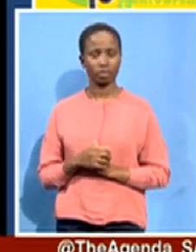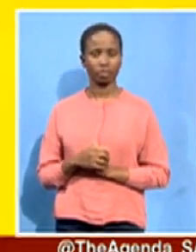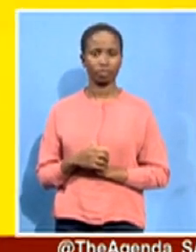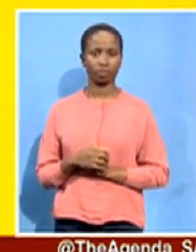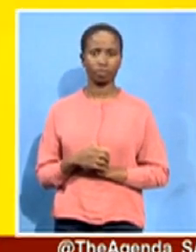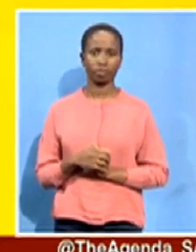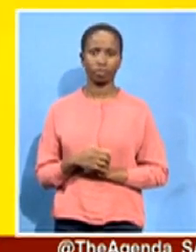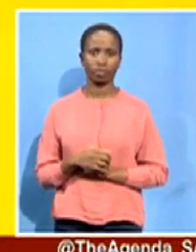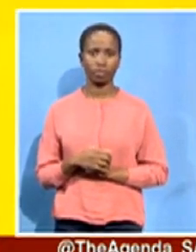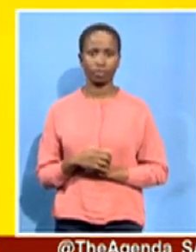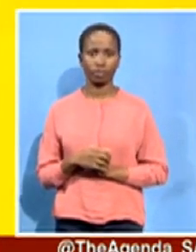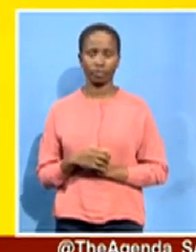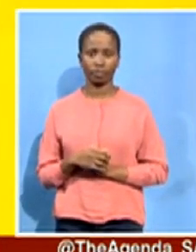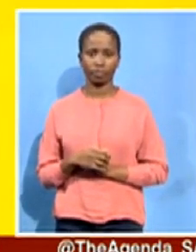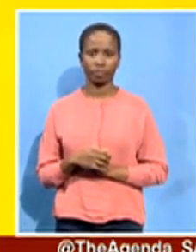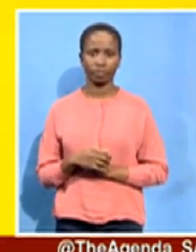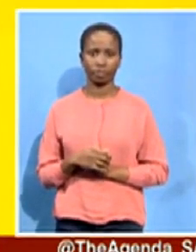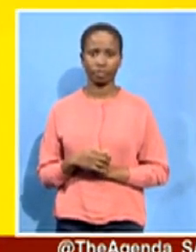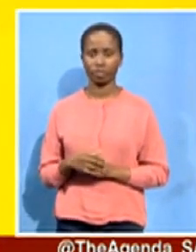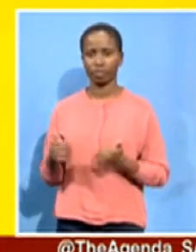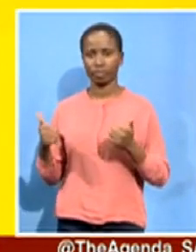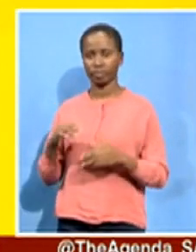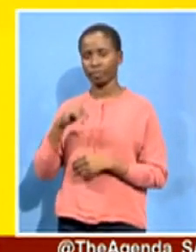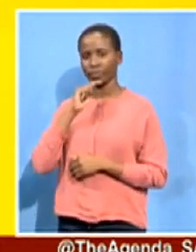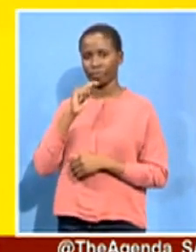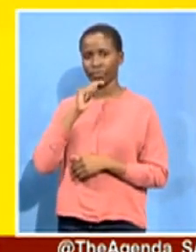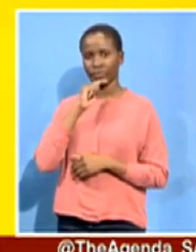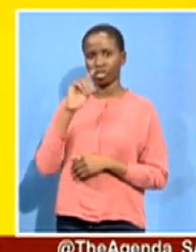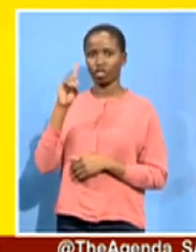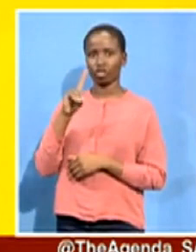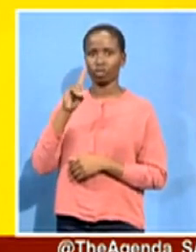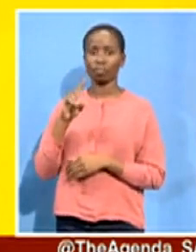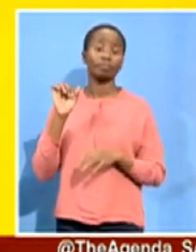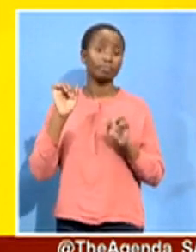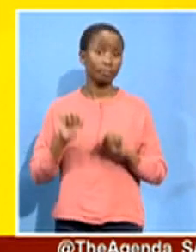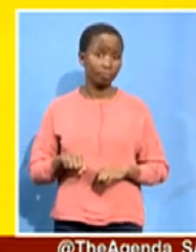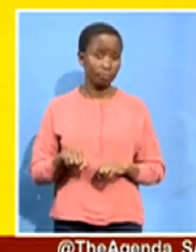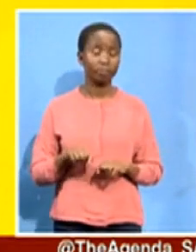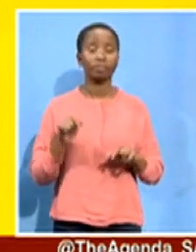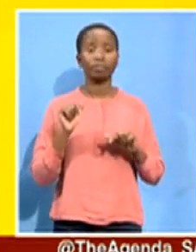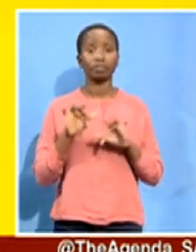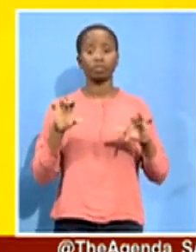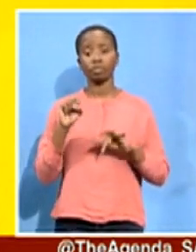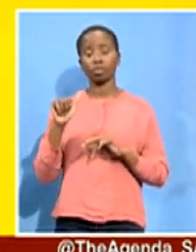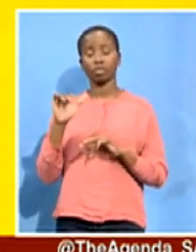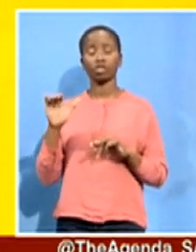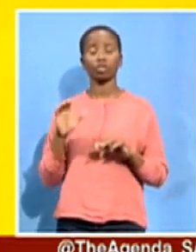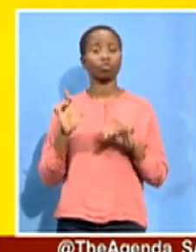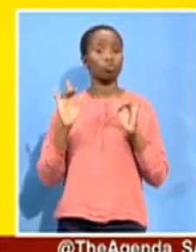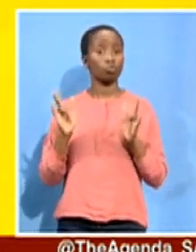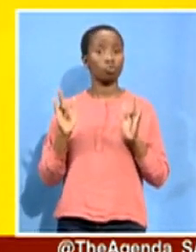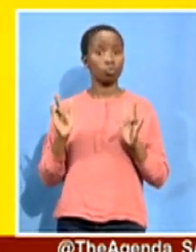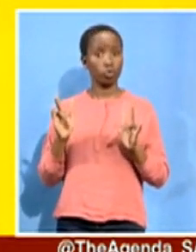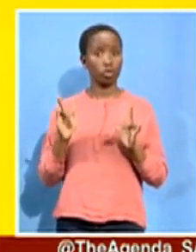A very good morning to you, Desiree, and of course to our SABC viewers. Indeed, we're expecting the newly established